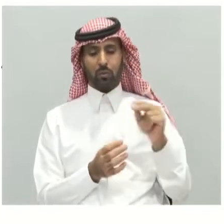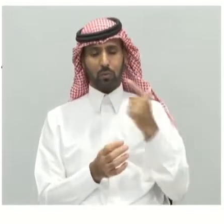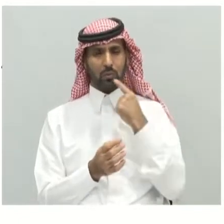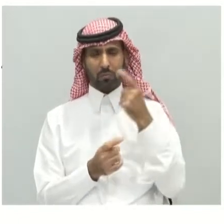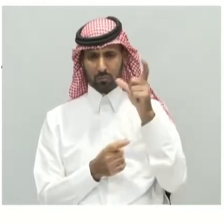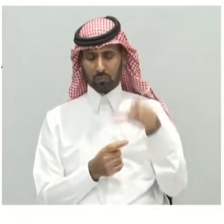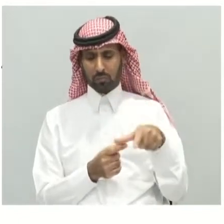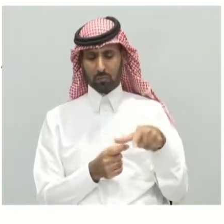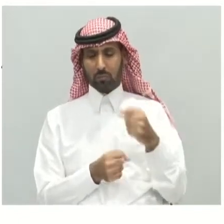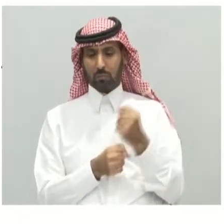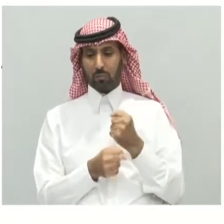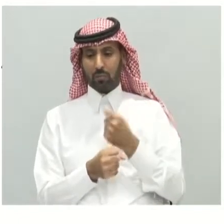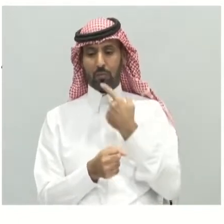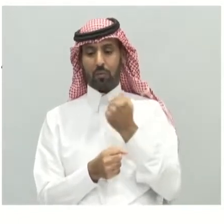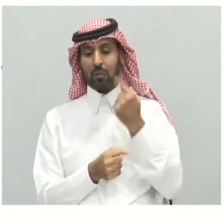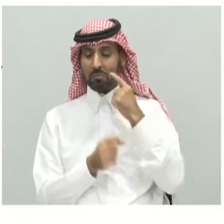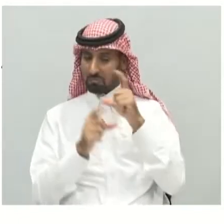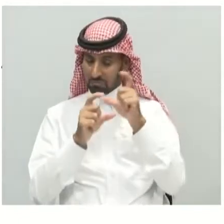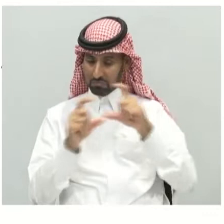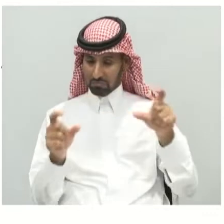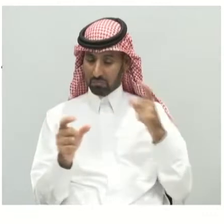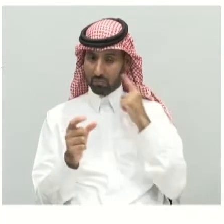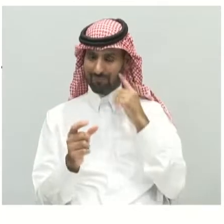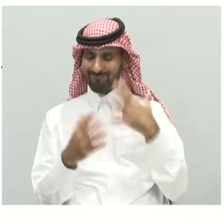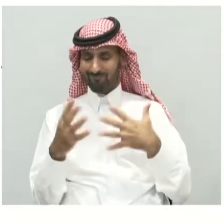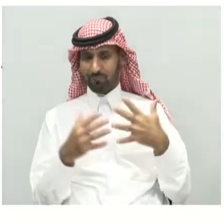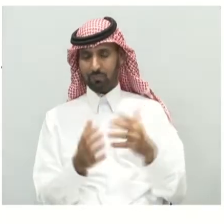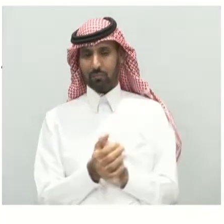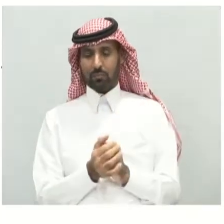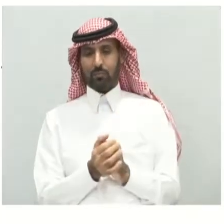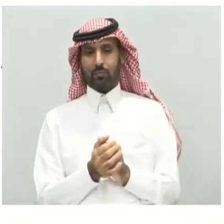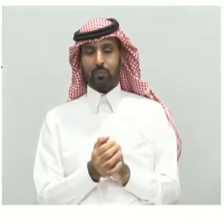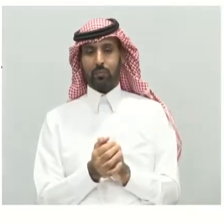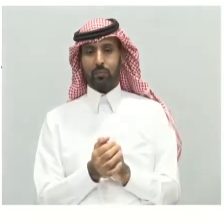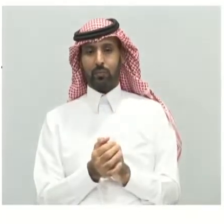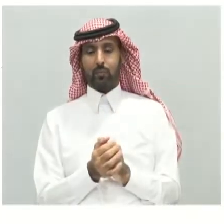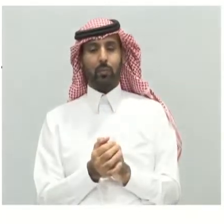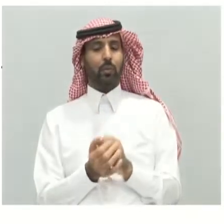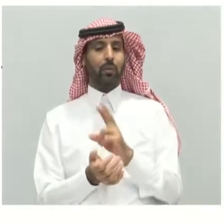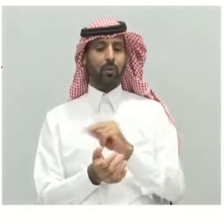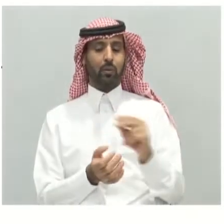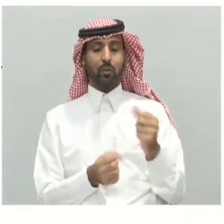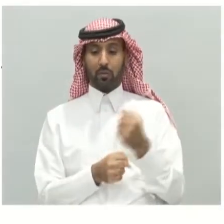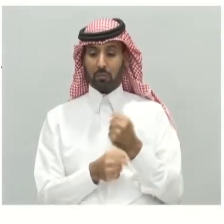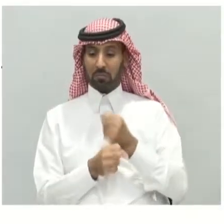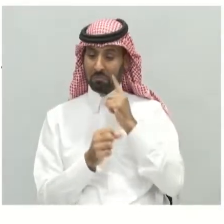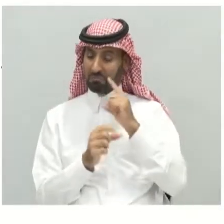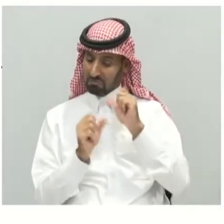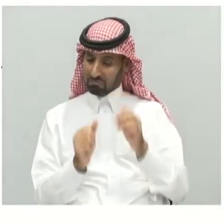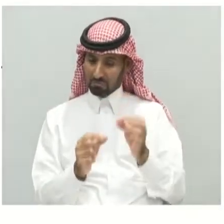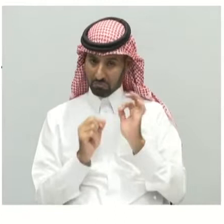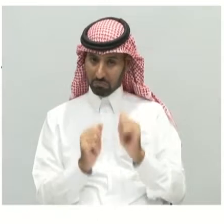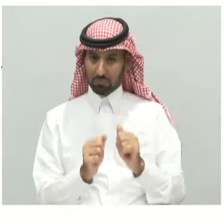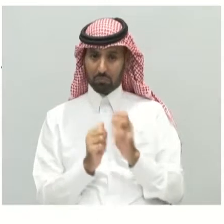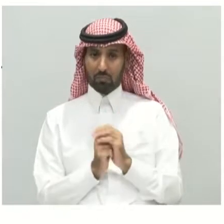two types, regular and irregular. We have two. Some verbs we call it regular, some